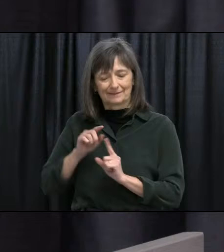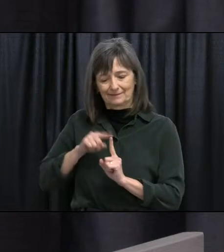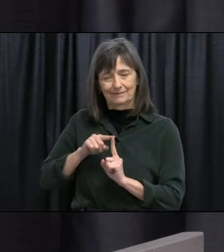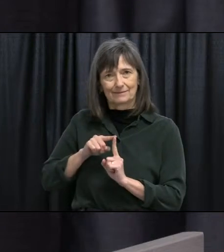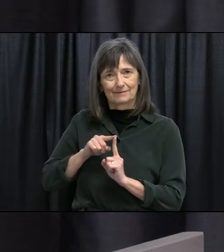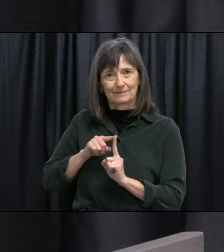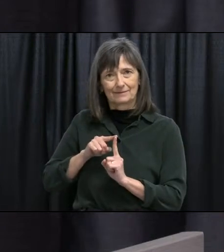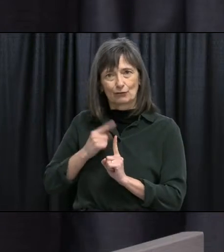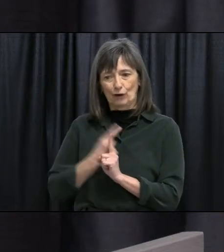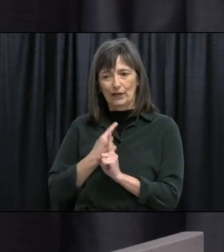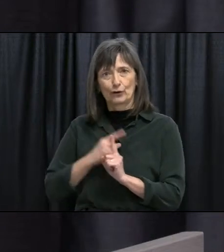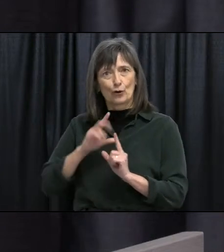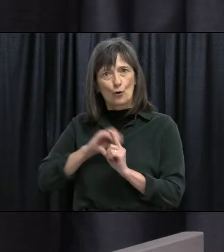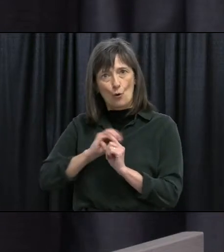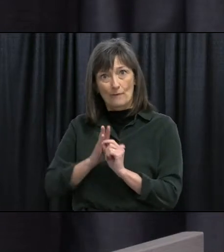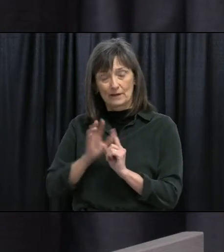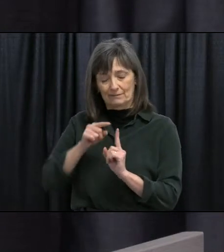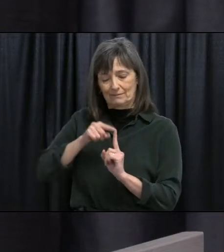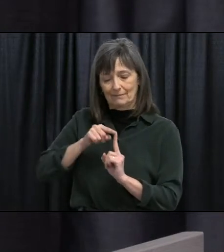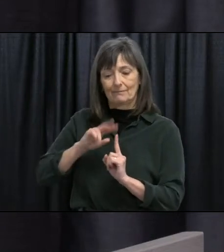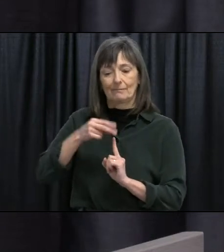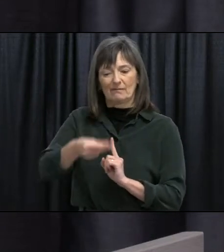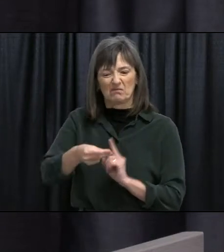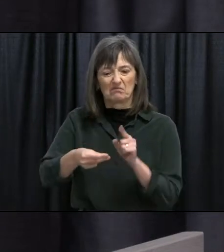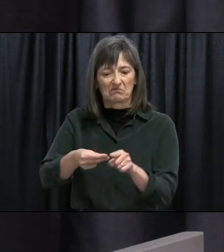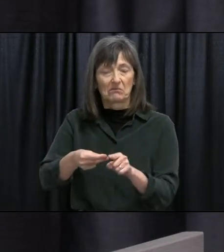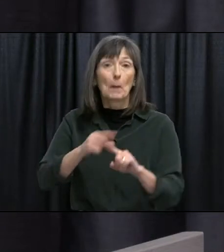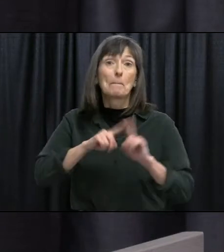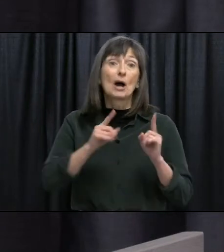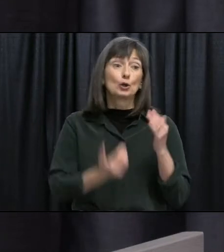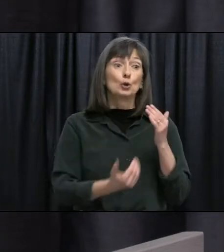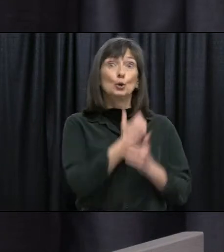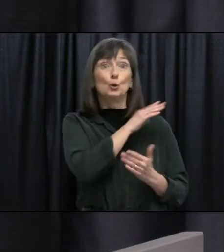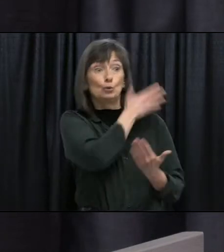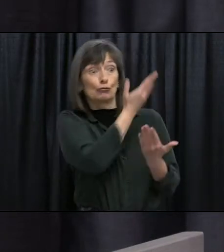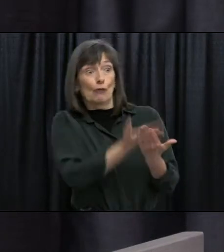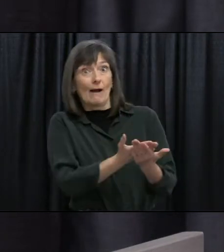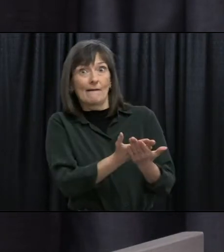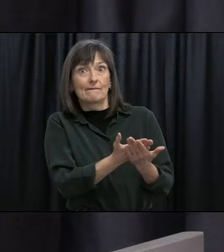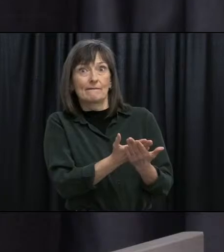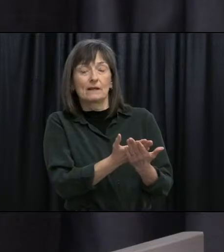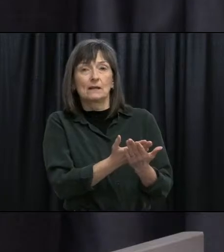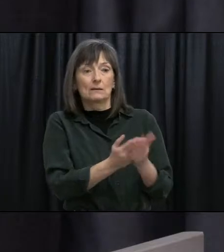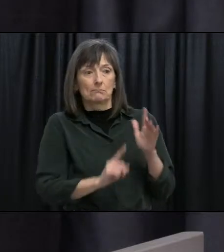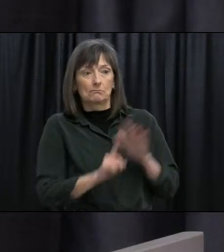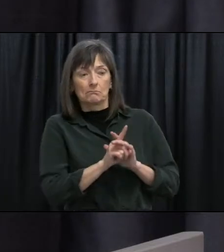case will have to be tested, but certainly those who are as a result of travel will be.